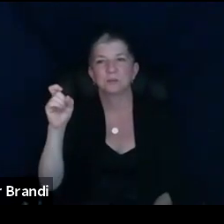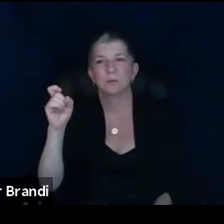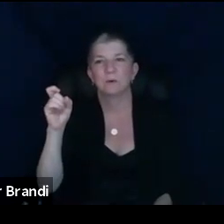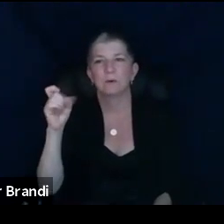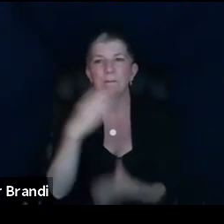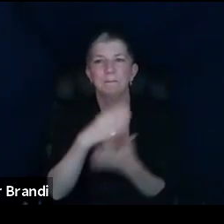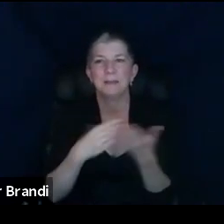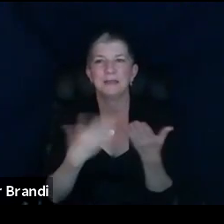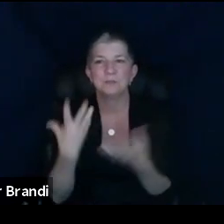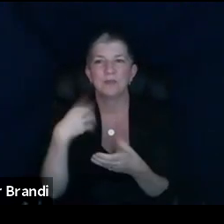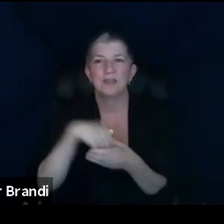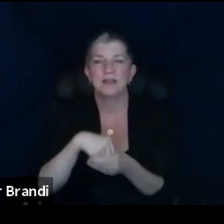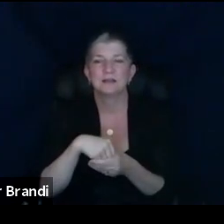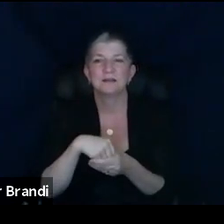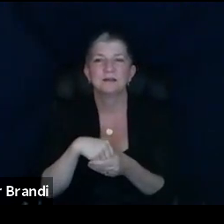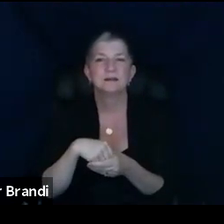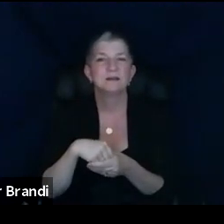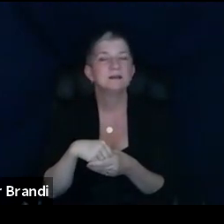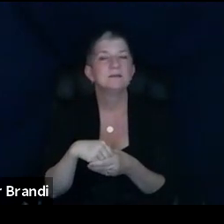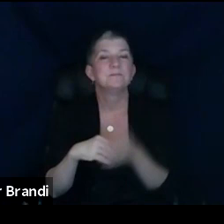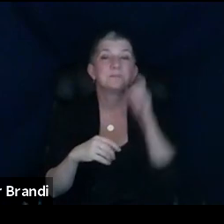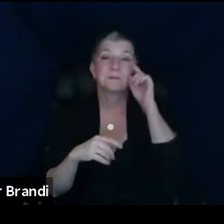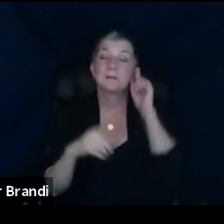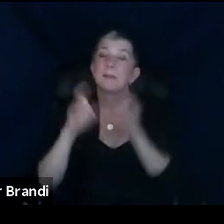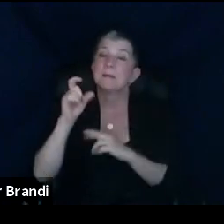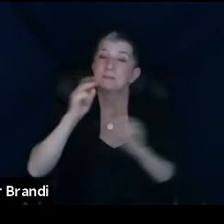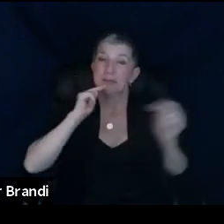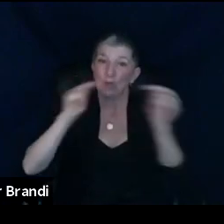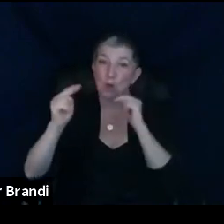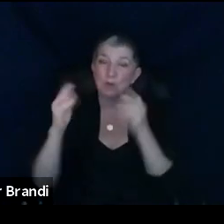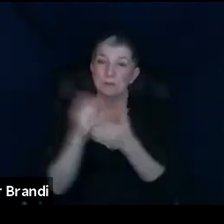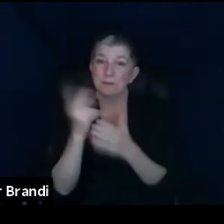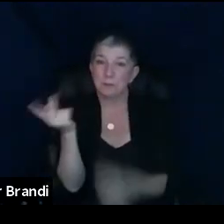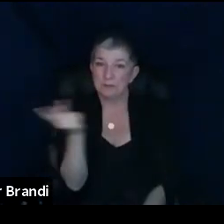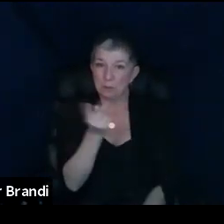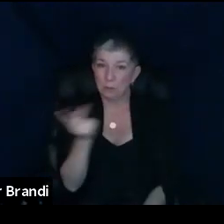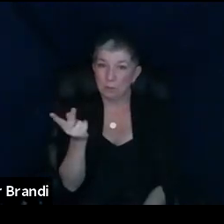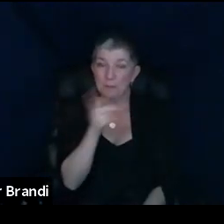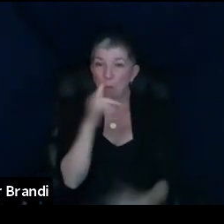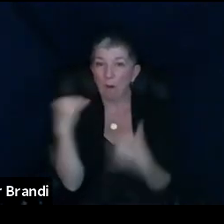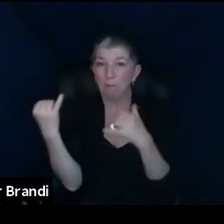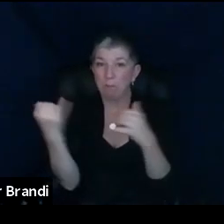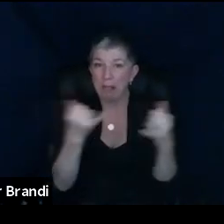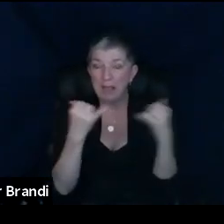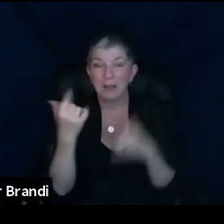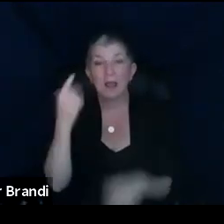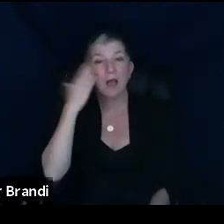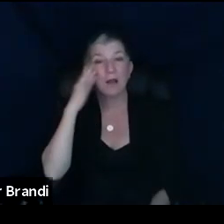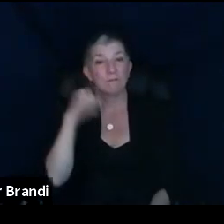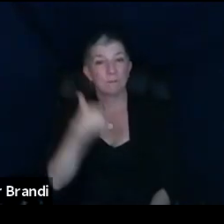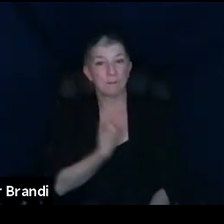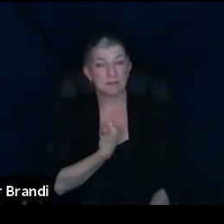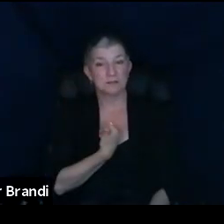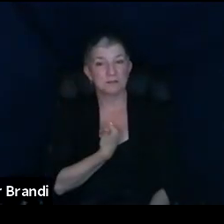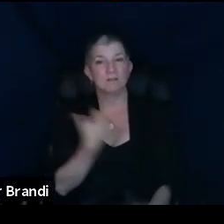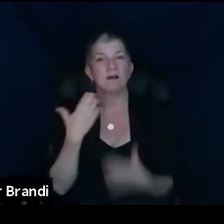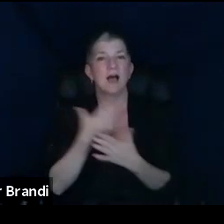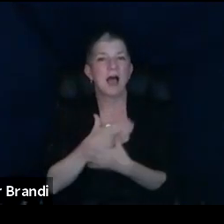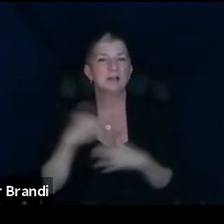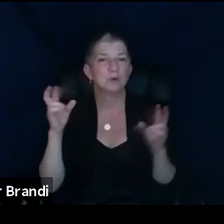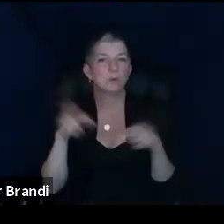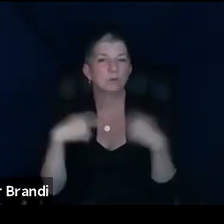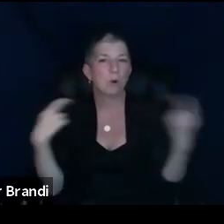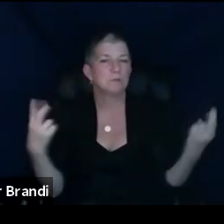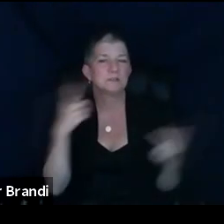to it. It's something that needs to be negotiated between the two people that are playing. I know for myself, I enjoy rope for the sake of